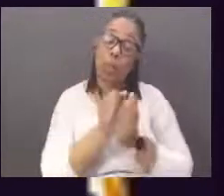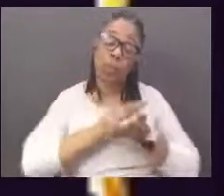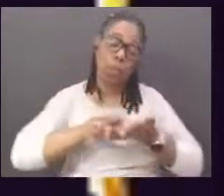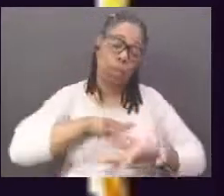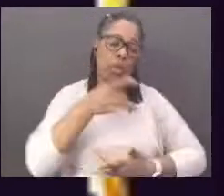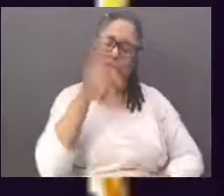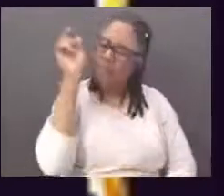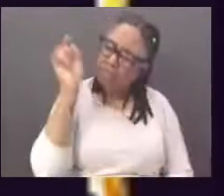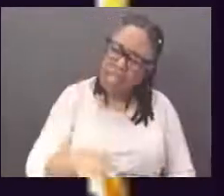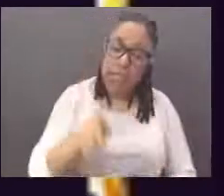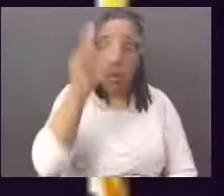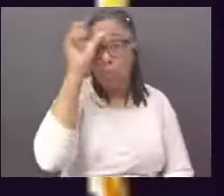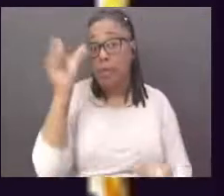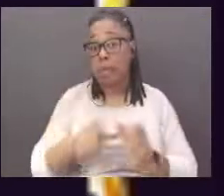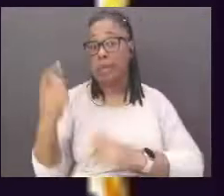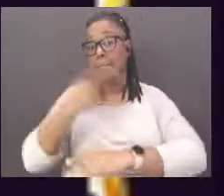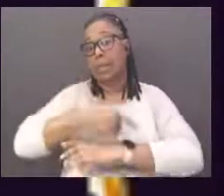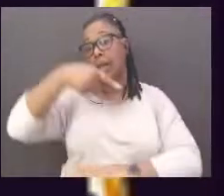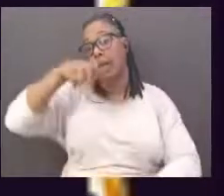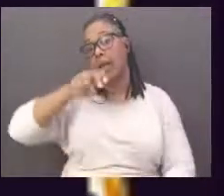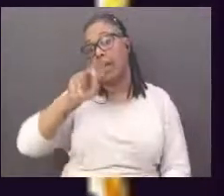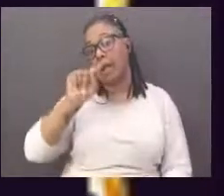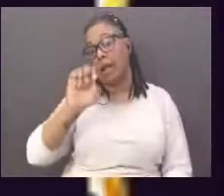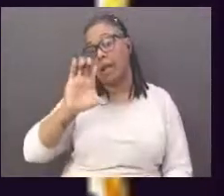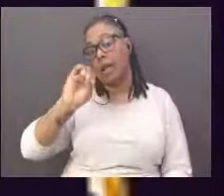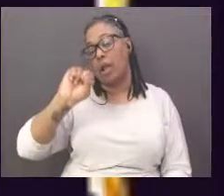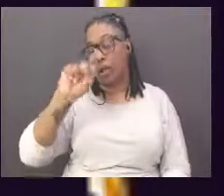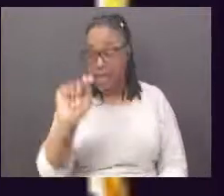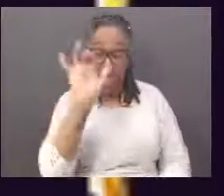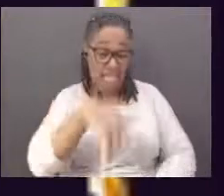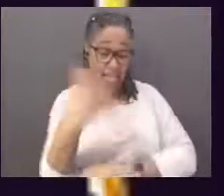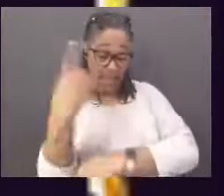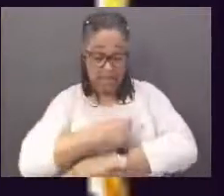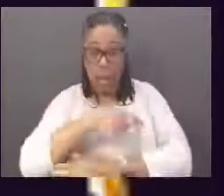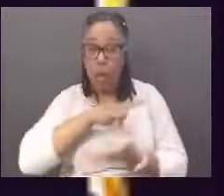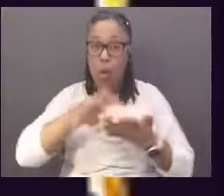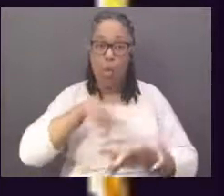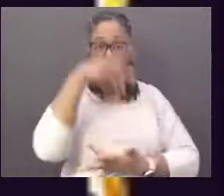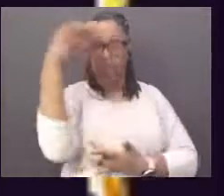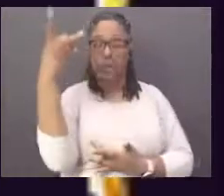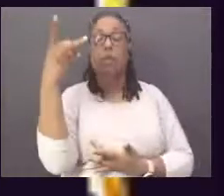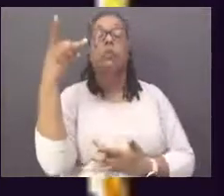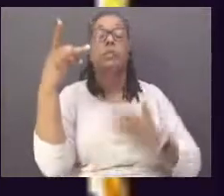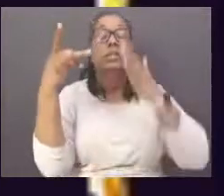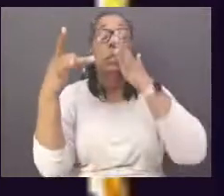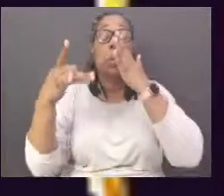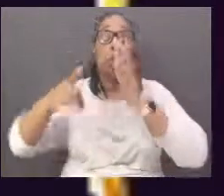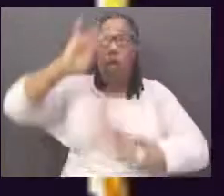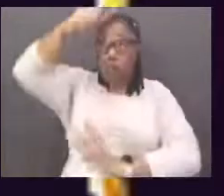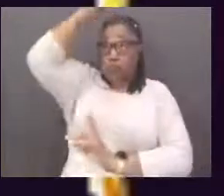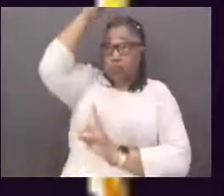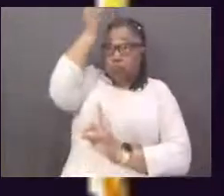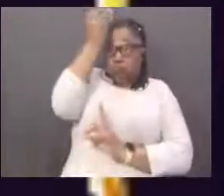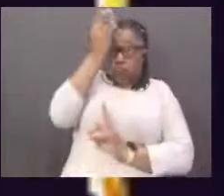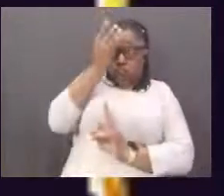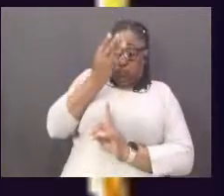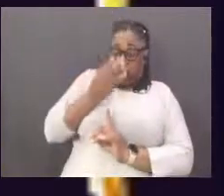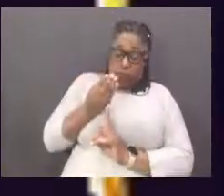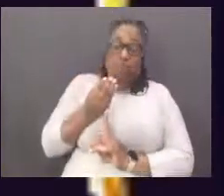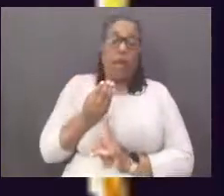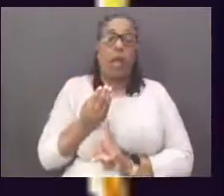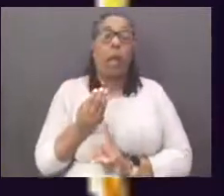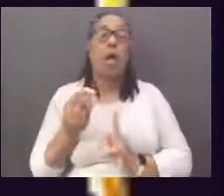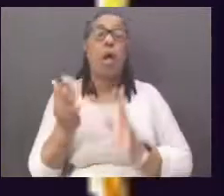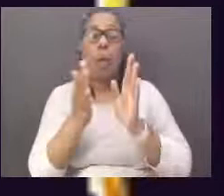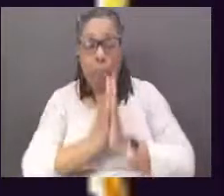the day of Pentecost. That was the day the Holy Spirit descended on the disciples. Pray right now that as